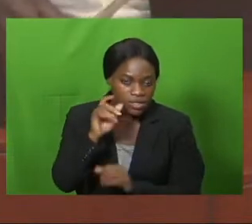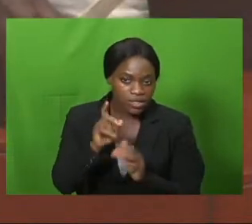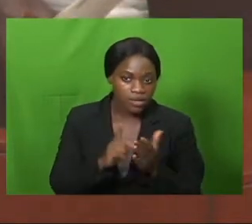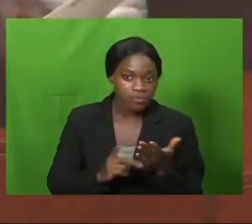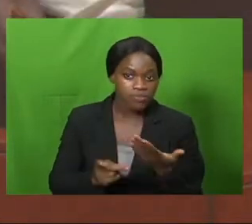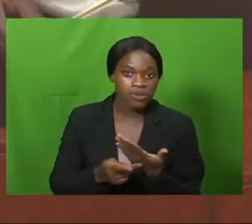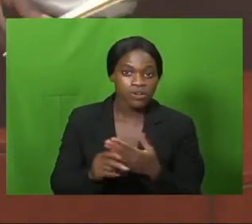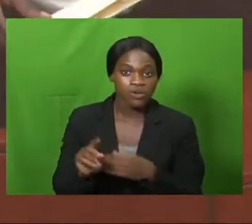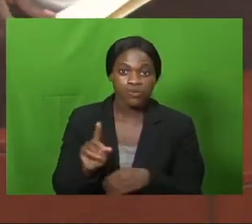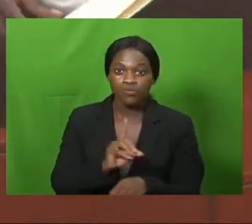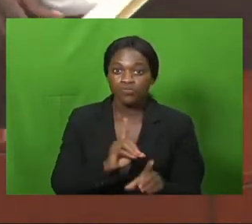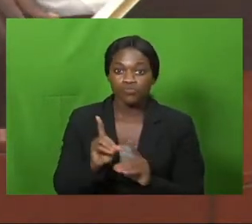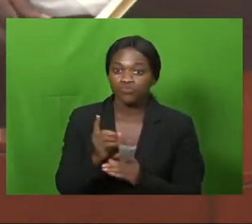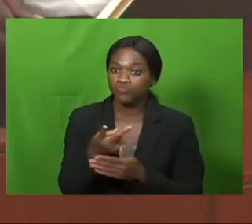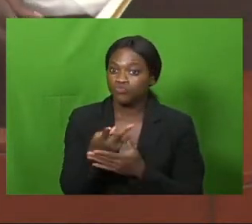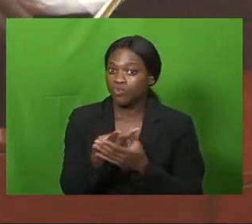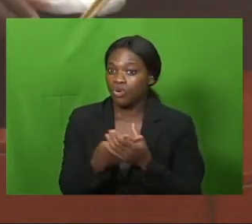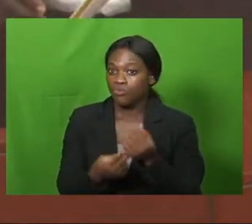the 2